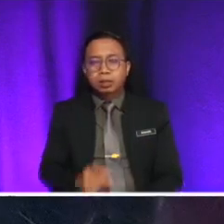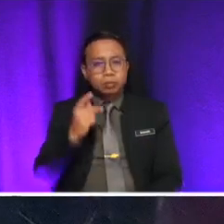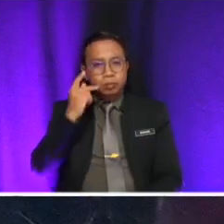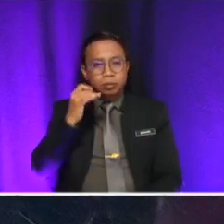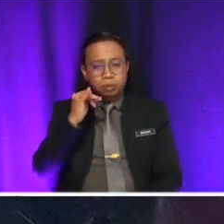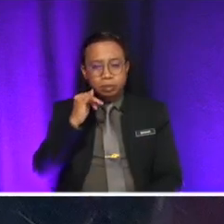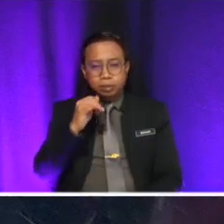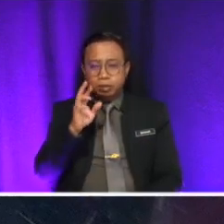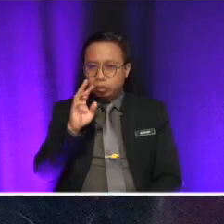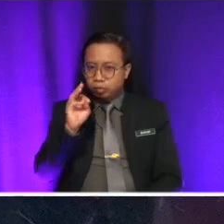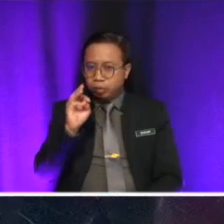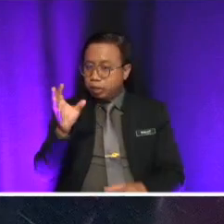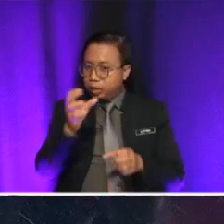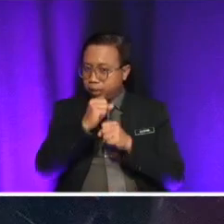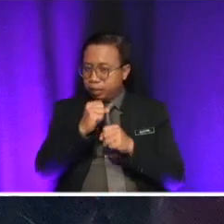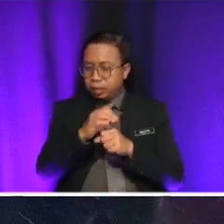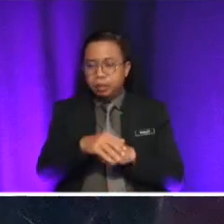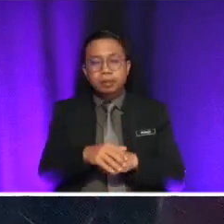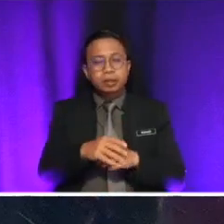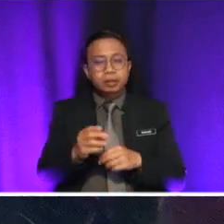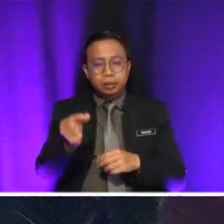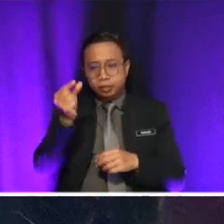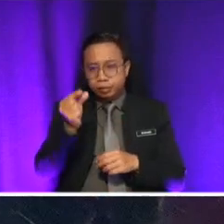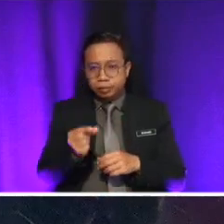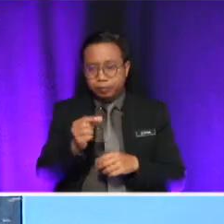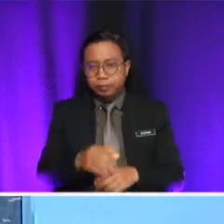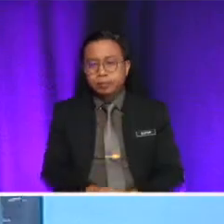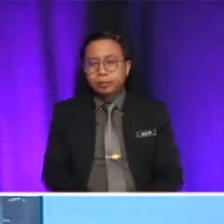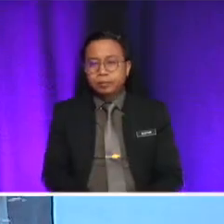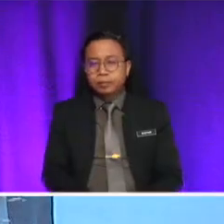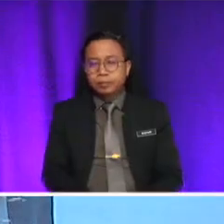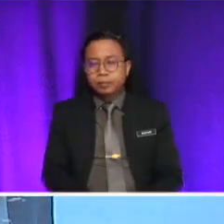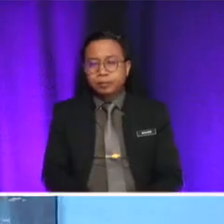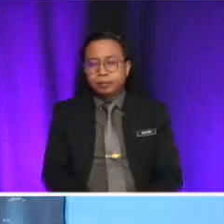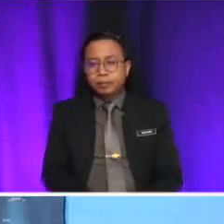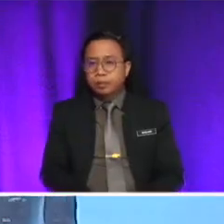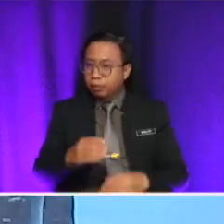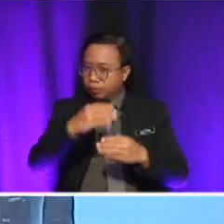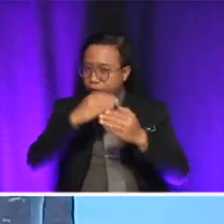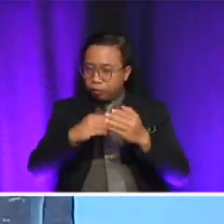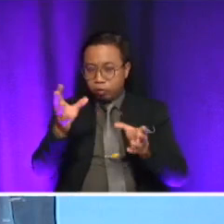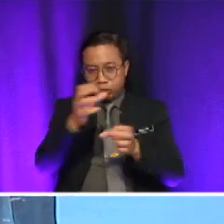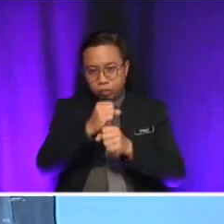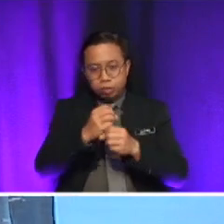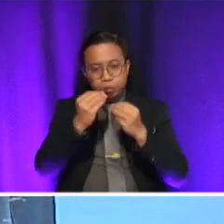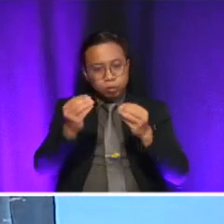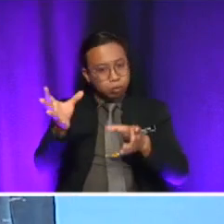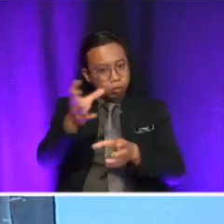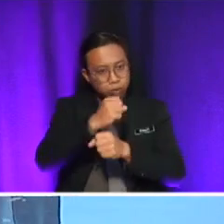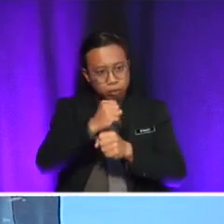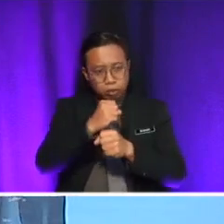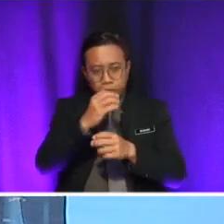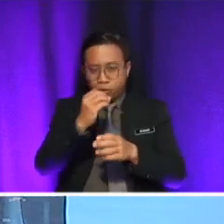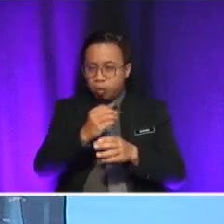and also Rowena get seasick? Yes, definitely. Yes. Now, before we move on to the conclusion, Mr. Mohana, perhaps you can give an overall conclusion